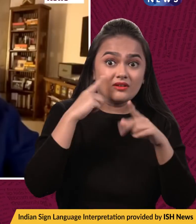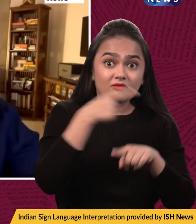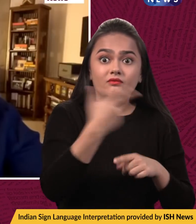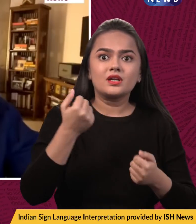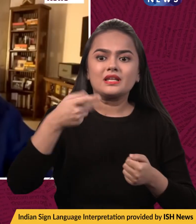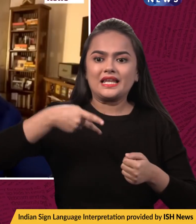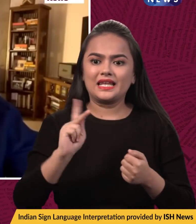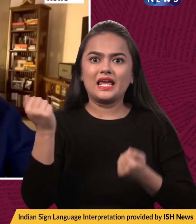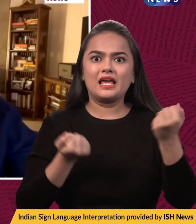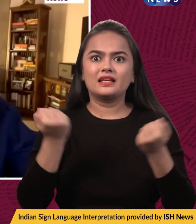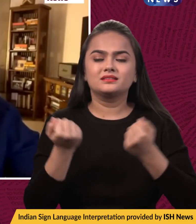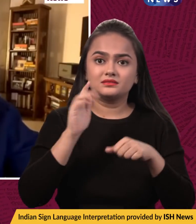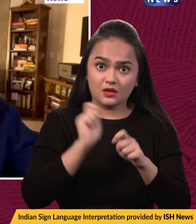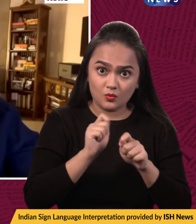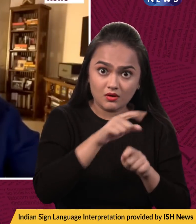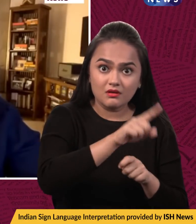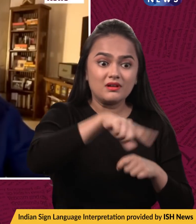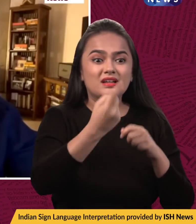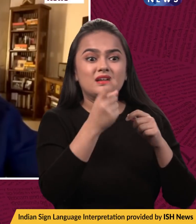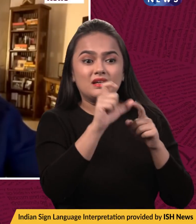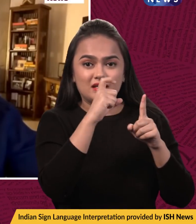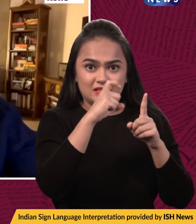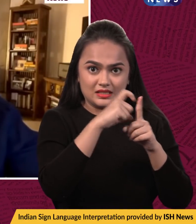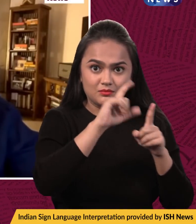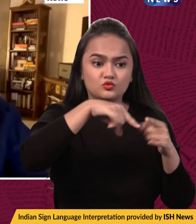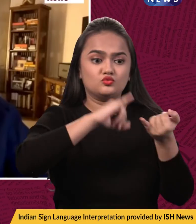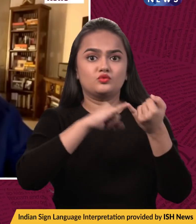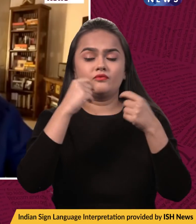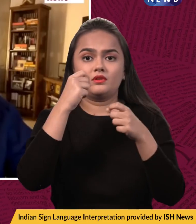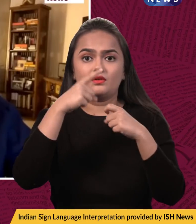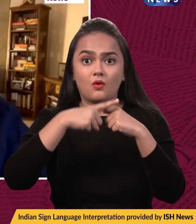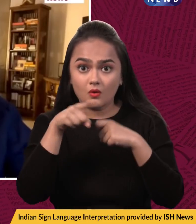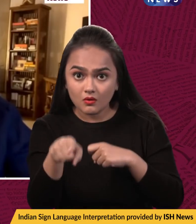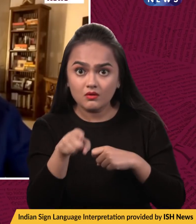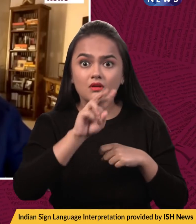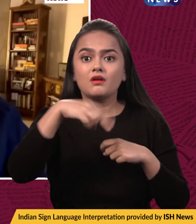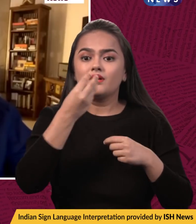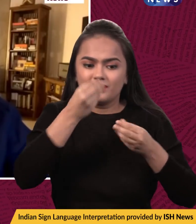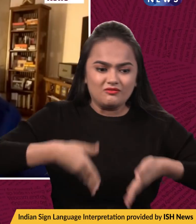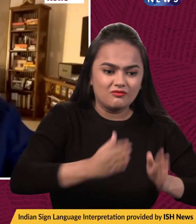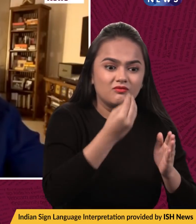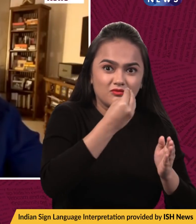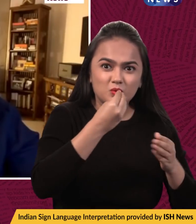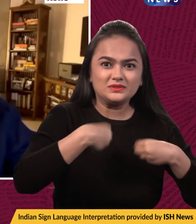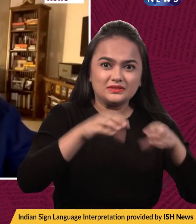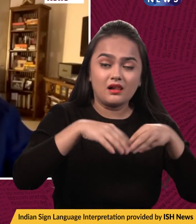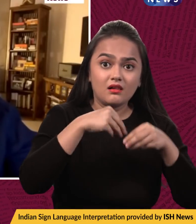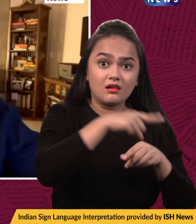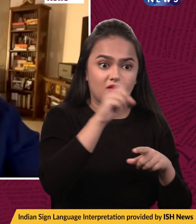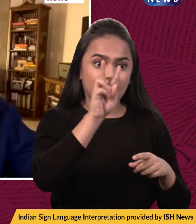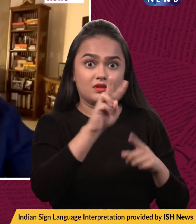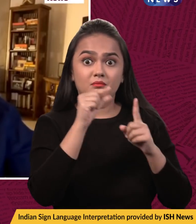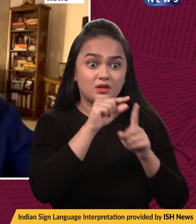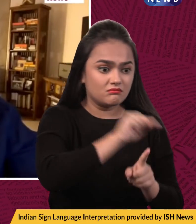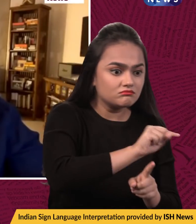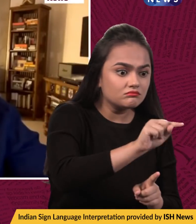taxi driver; teachers Deepak Chand and Supinder Kaur, and a street food vendor called Virendra Paswan.